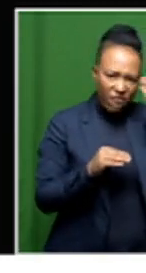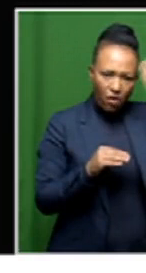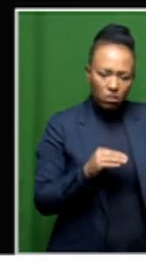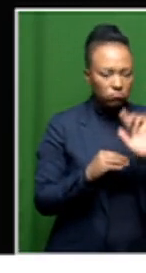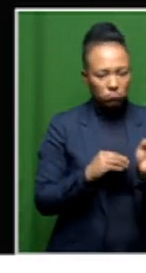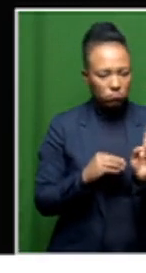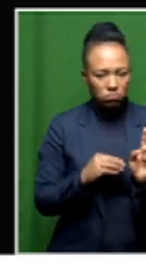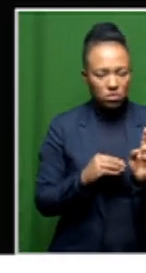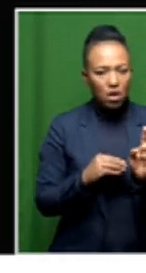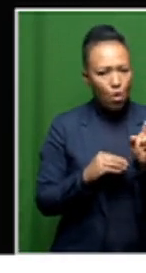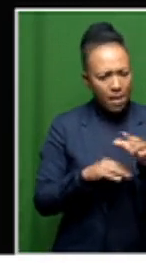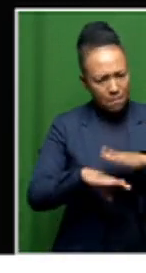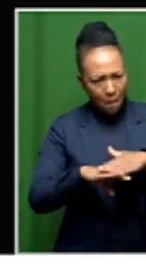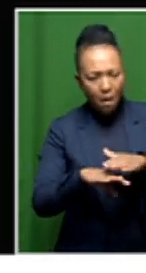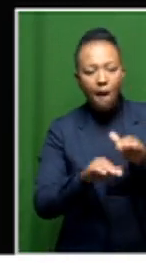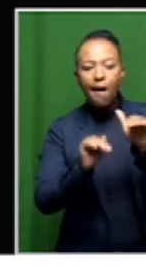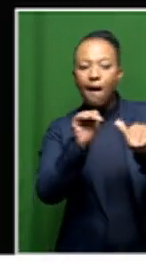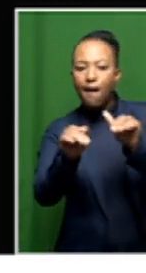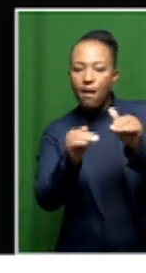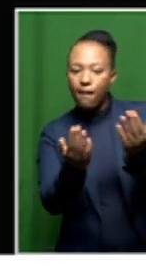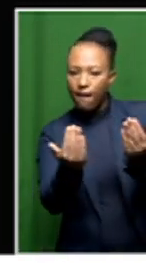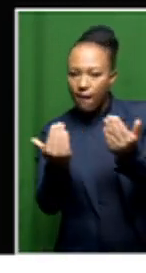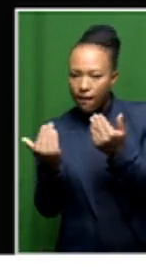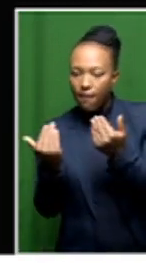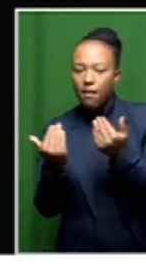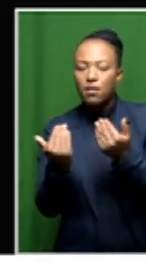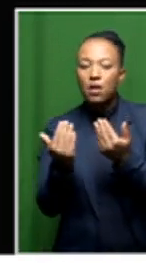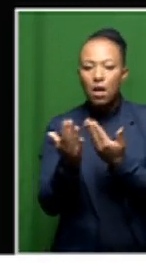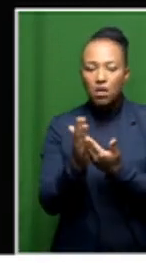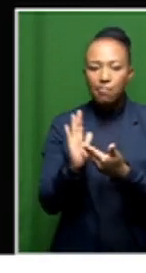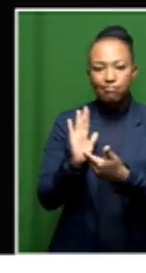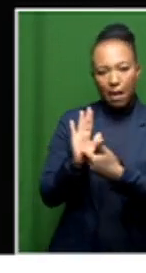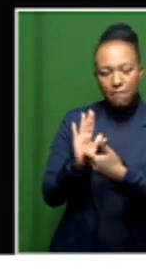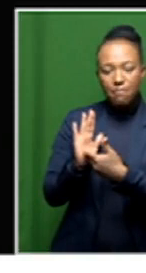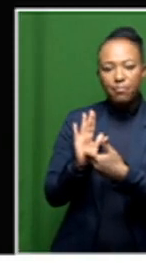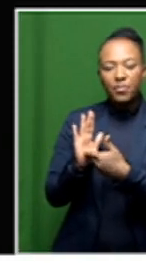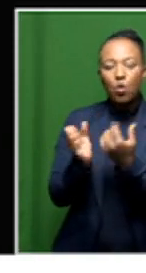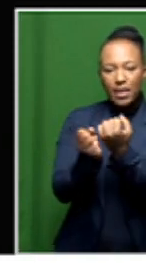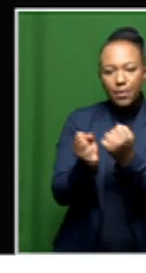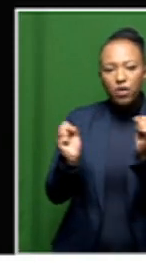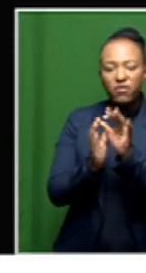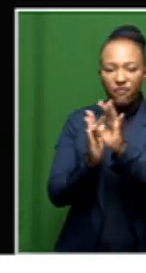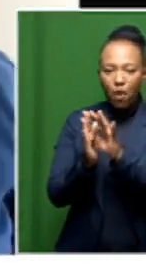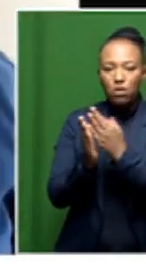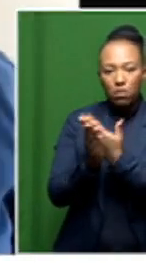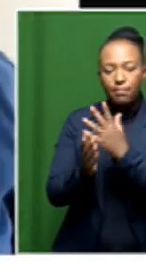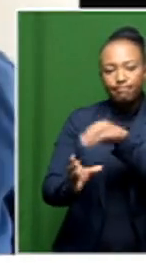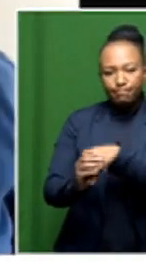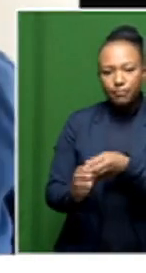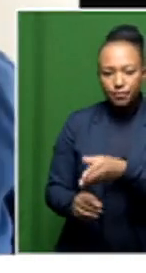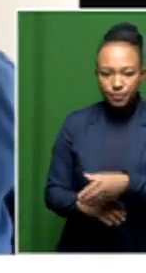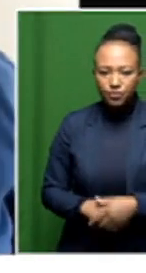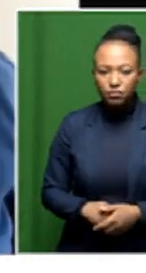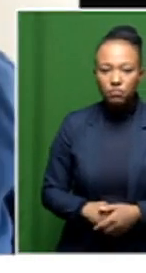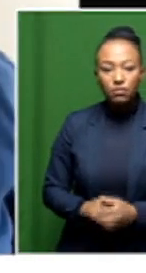fact those that we need to target more and ensure that they are brought into the democratic fold of the Republic. And just a